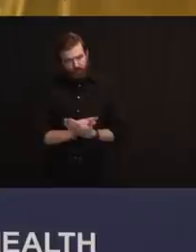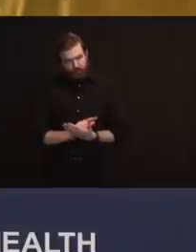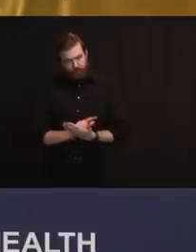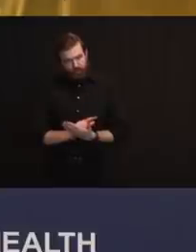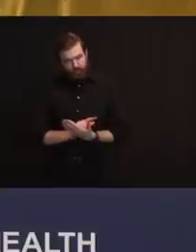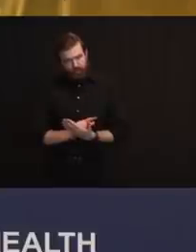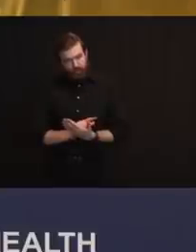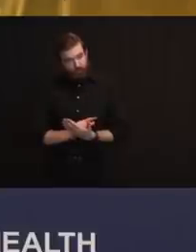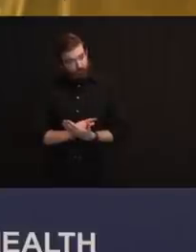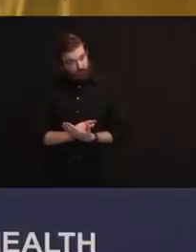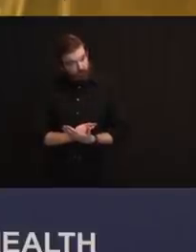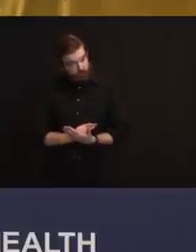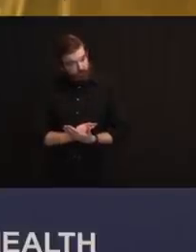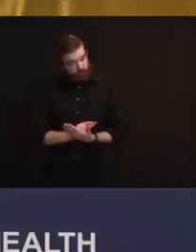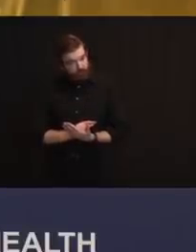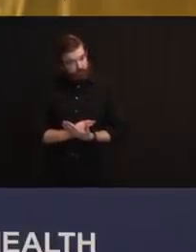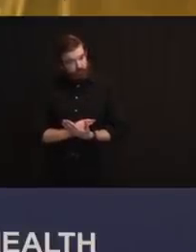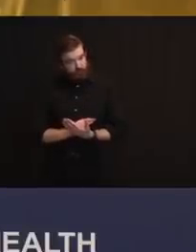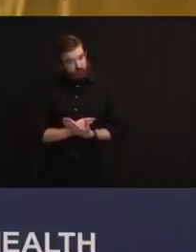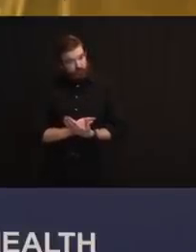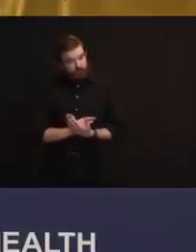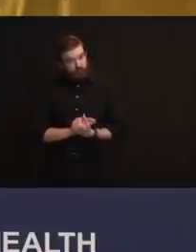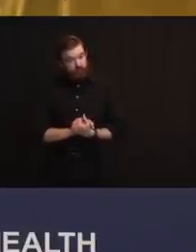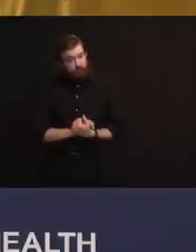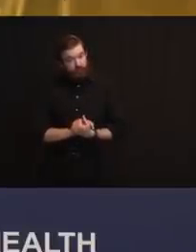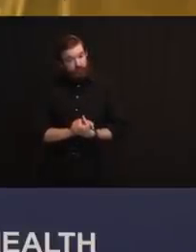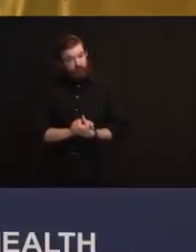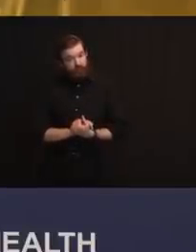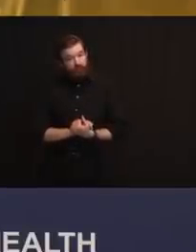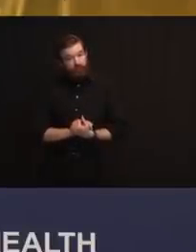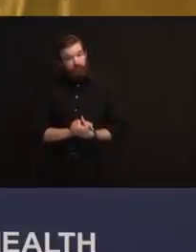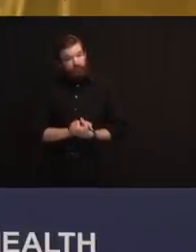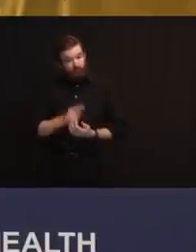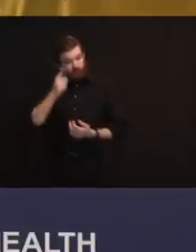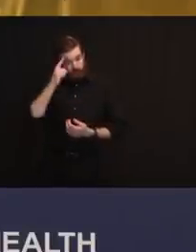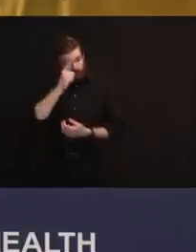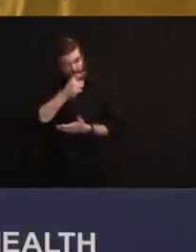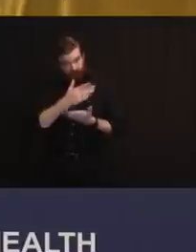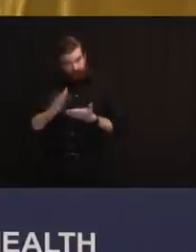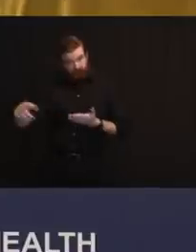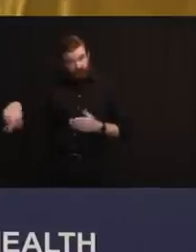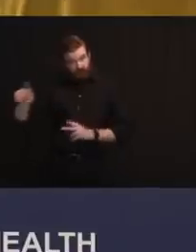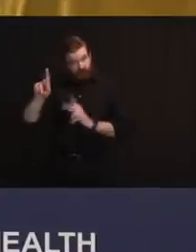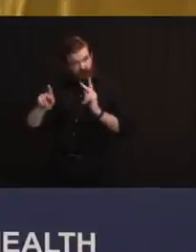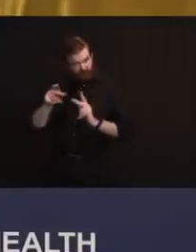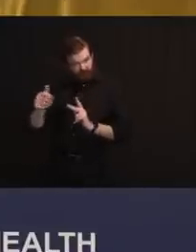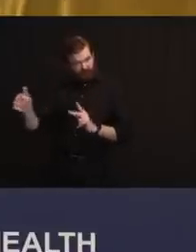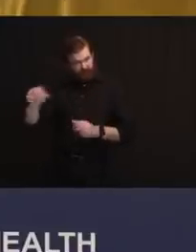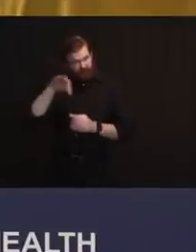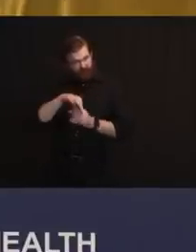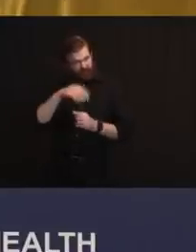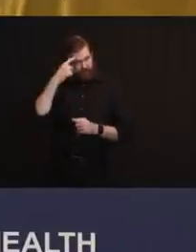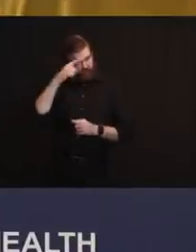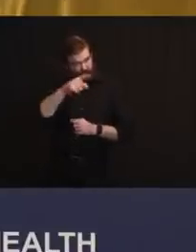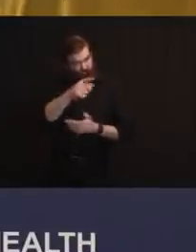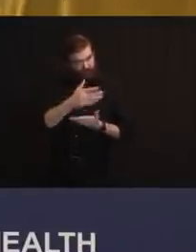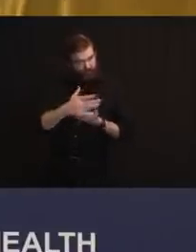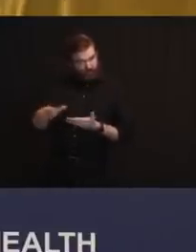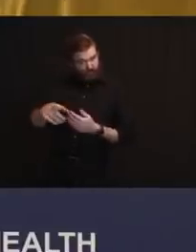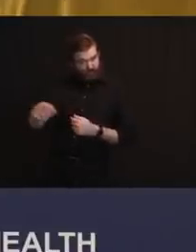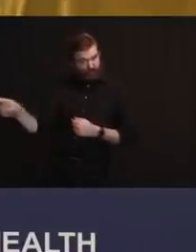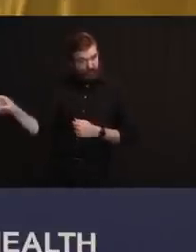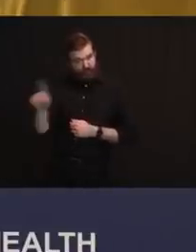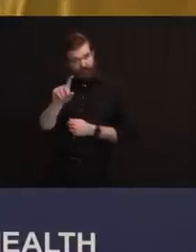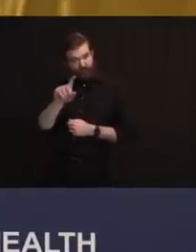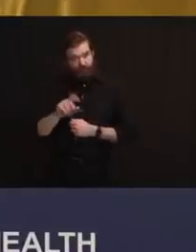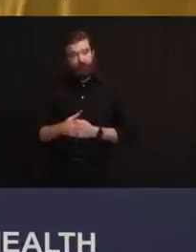you've alienated a core part of your base going into an election year? So with those questions, I'm going to answer them, and then I'm going